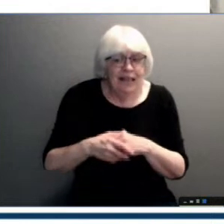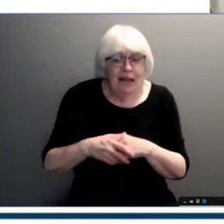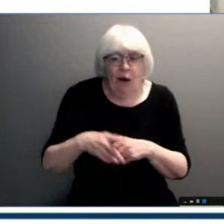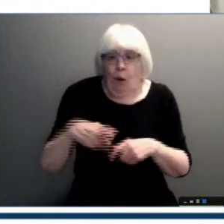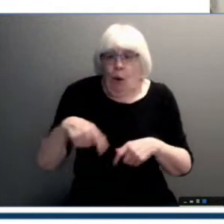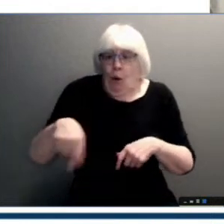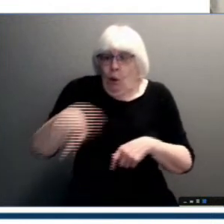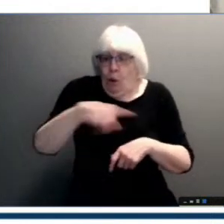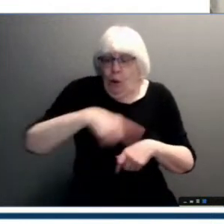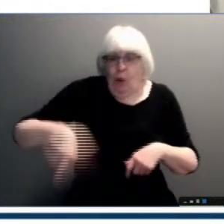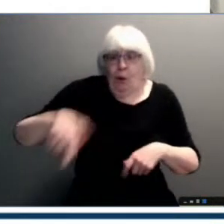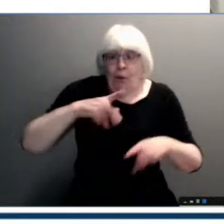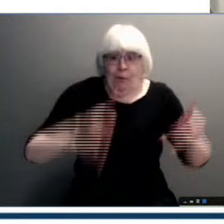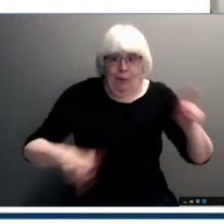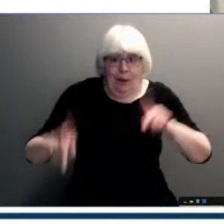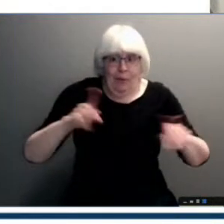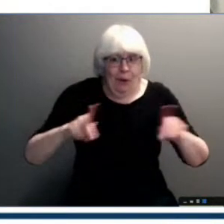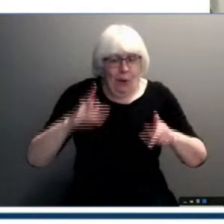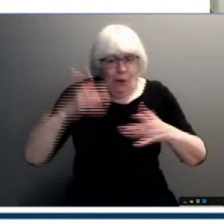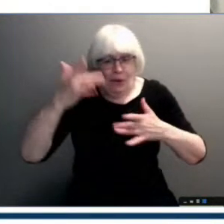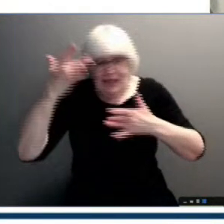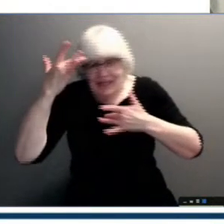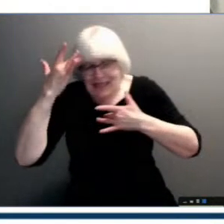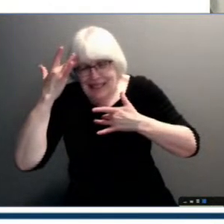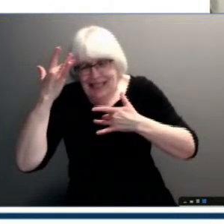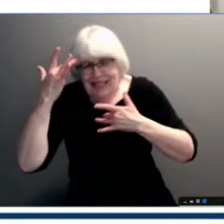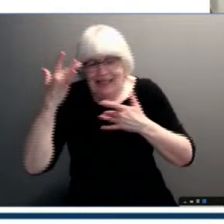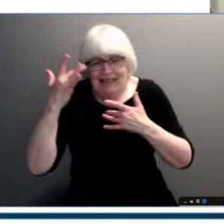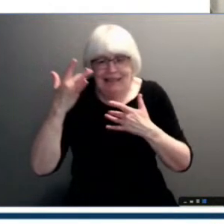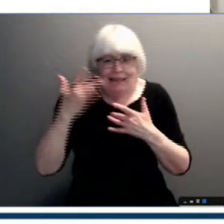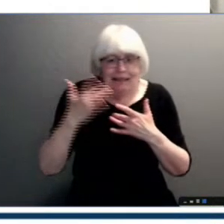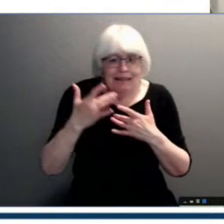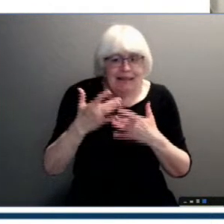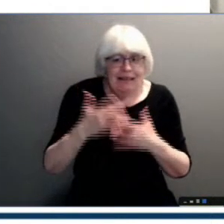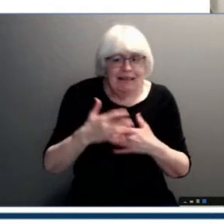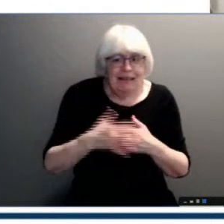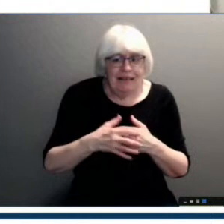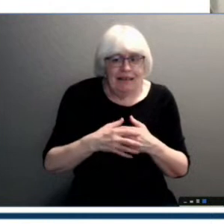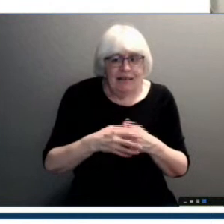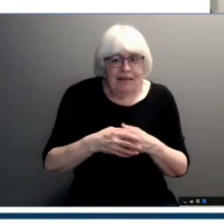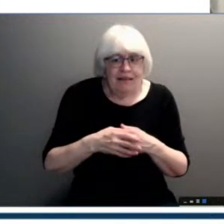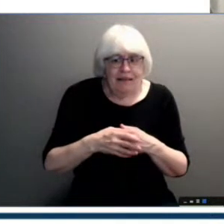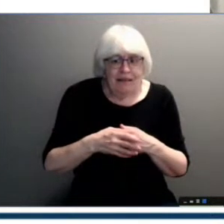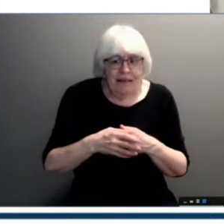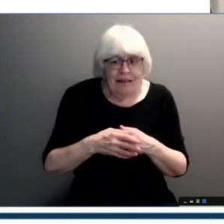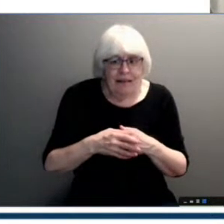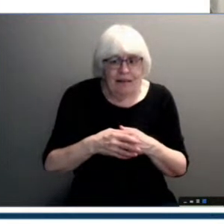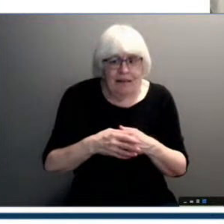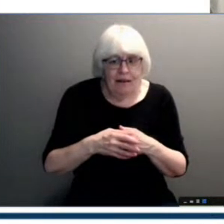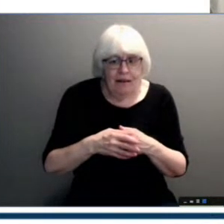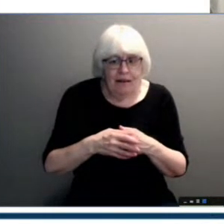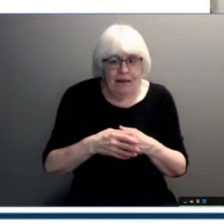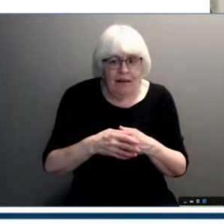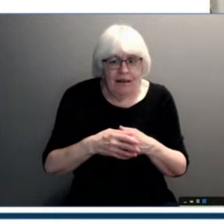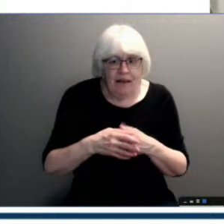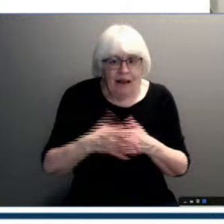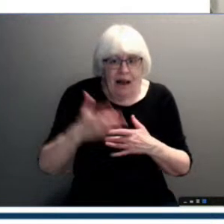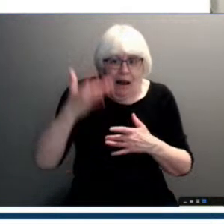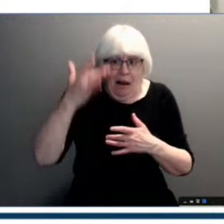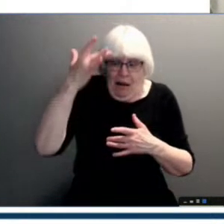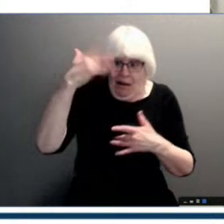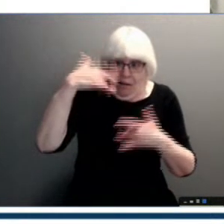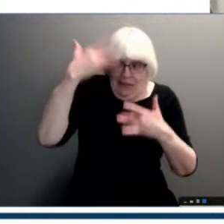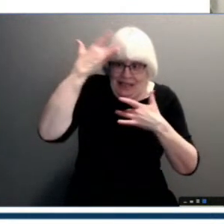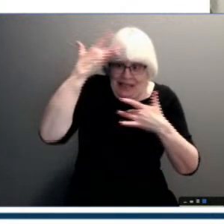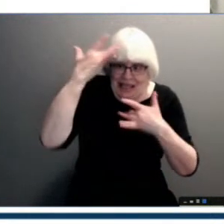diagnosed, you talked about notifying your own close contacts and things like that. But how will you keep track of, who gets severely ill